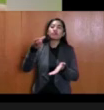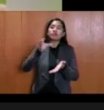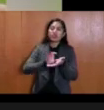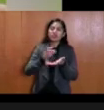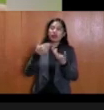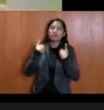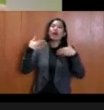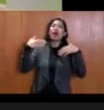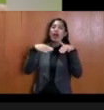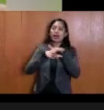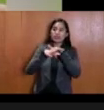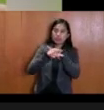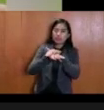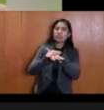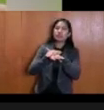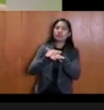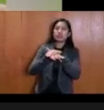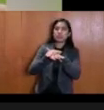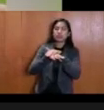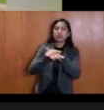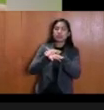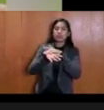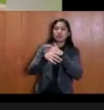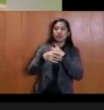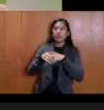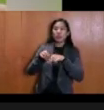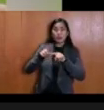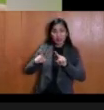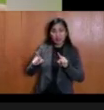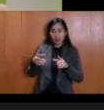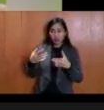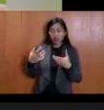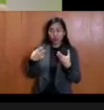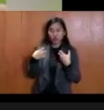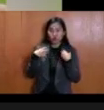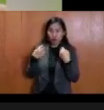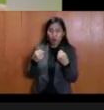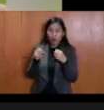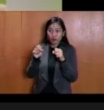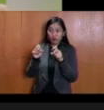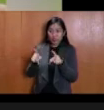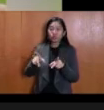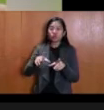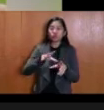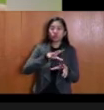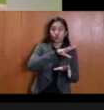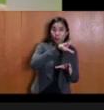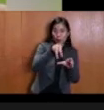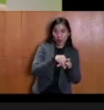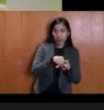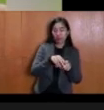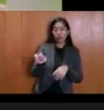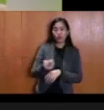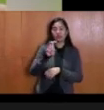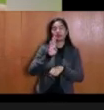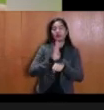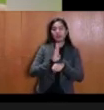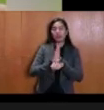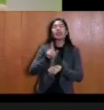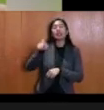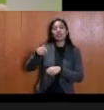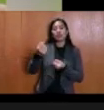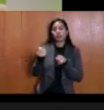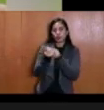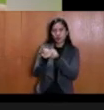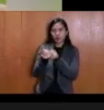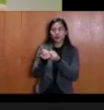infrastructure. And they are the ones that actually have strong potentials to be part of the tourism business. So they need that kind of